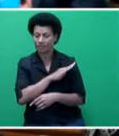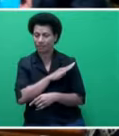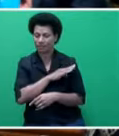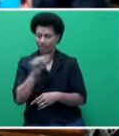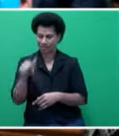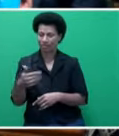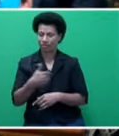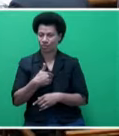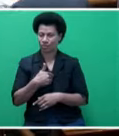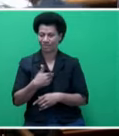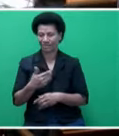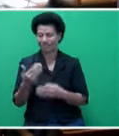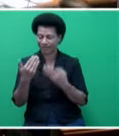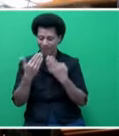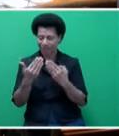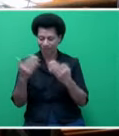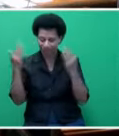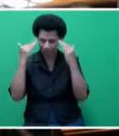Thank you, Mr. Speaker.